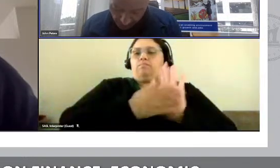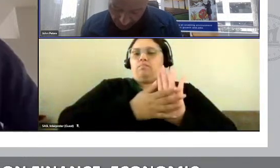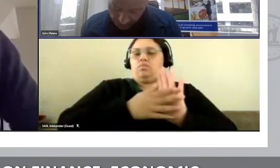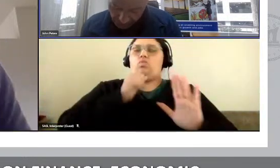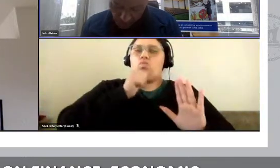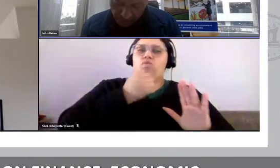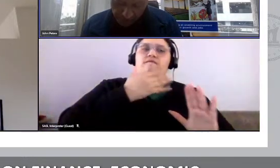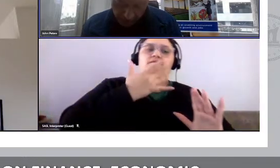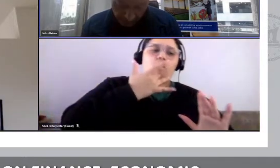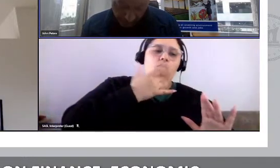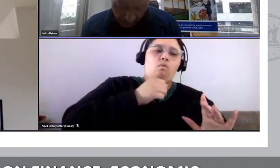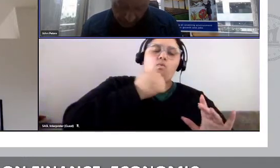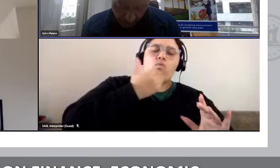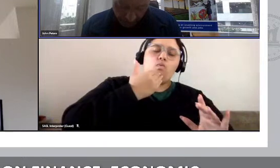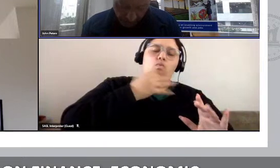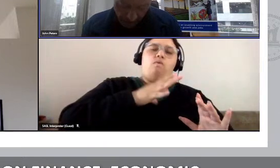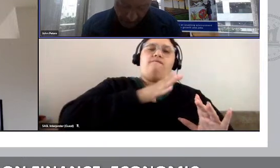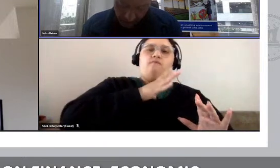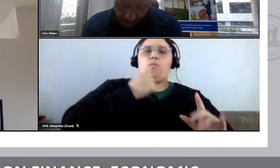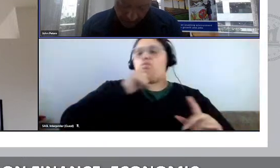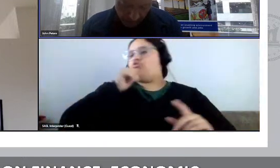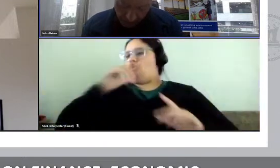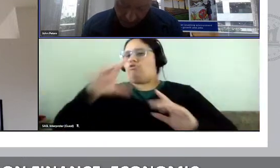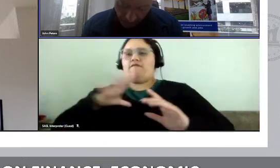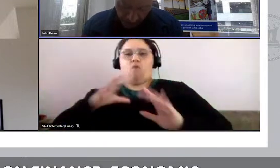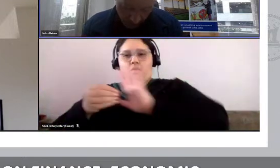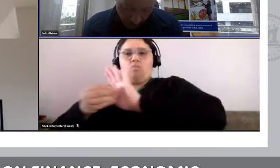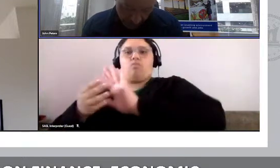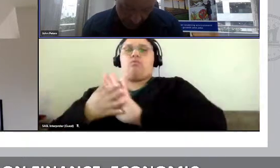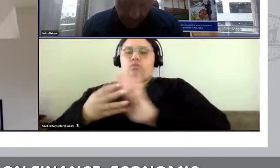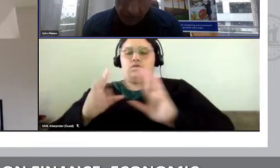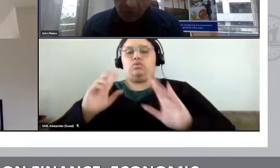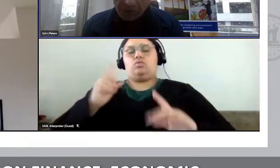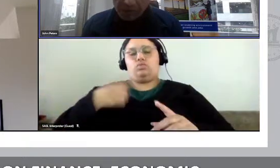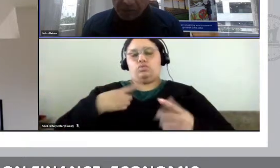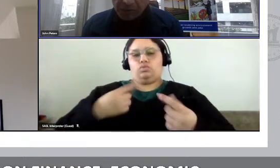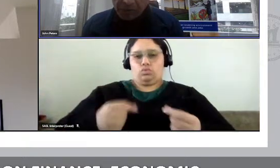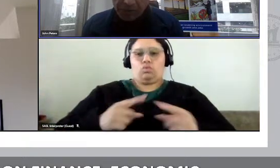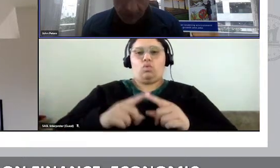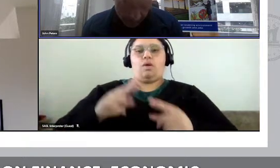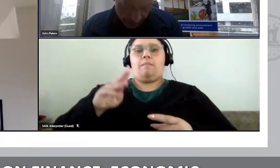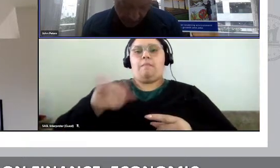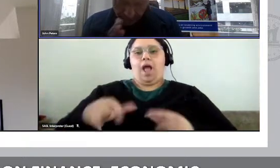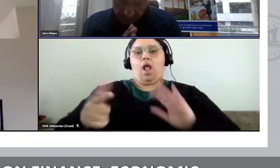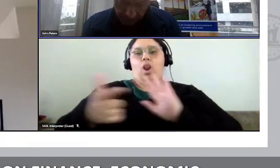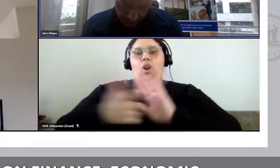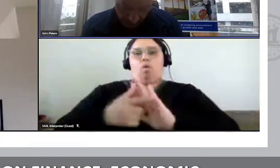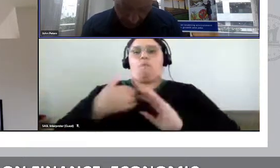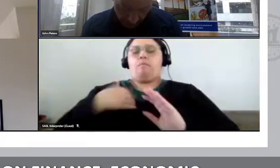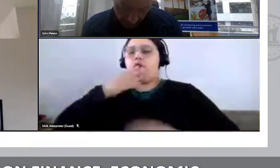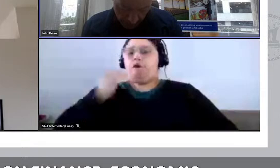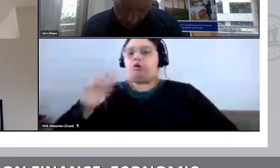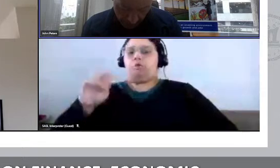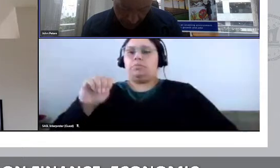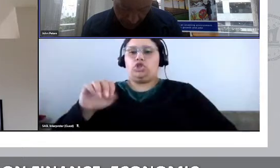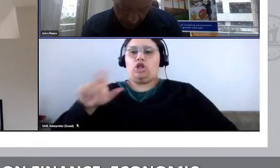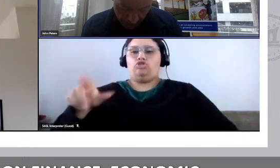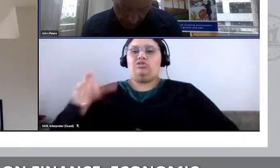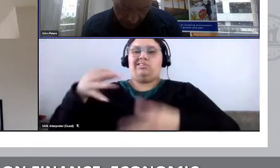and informal. So point taken on that one. The bylaws, I'm going to ask Michelle, she's got detail